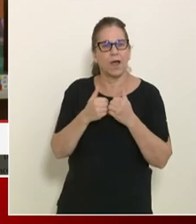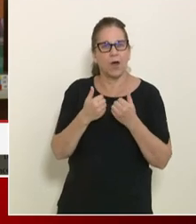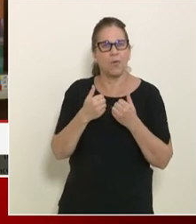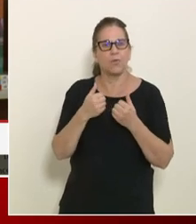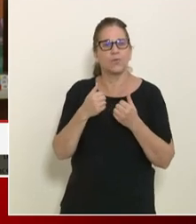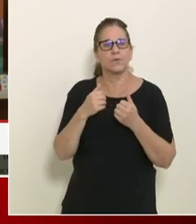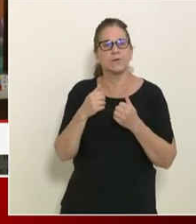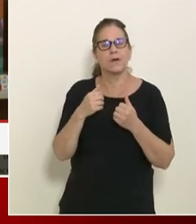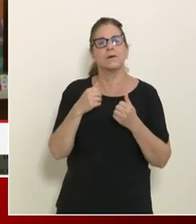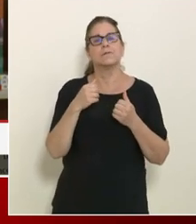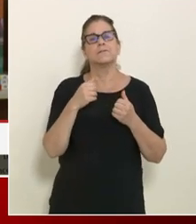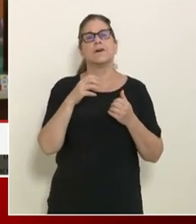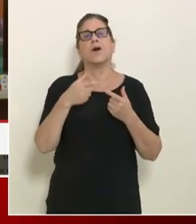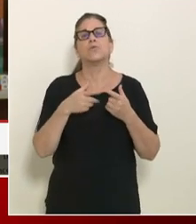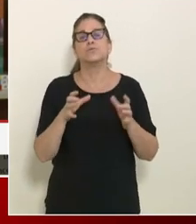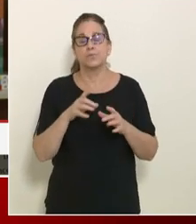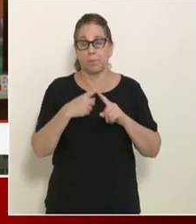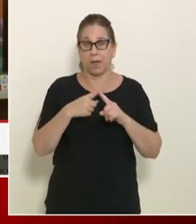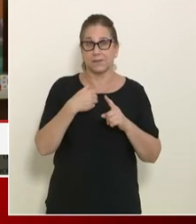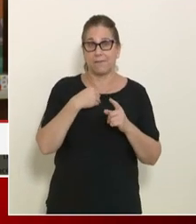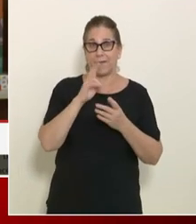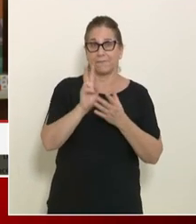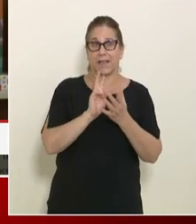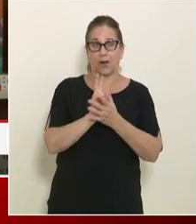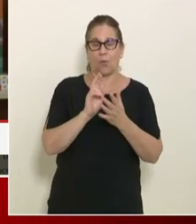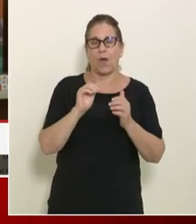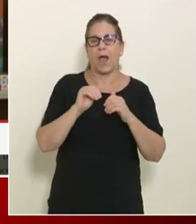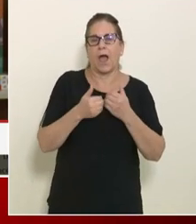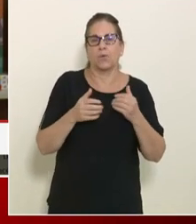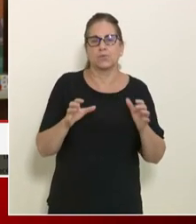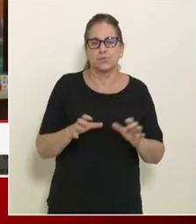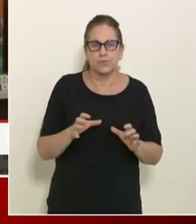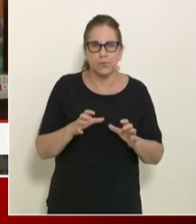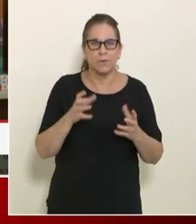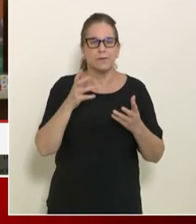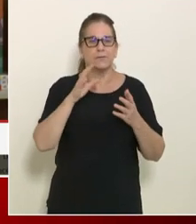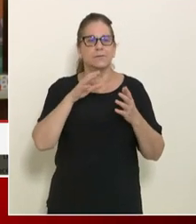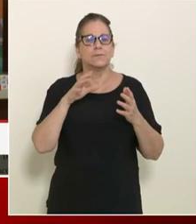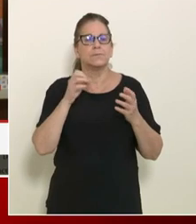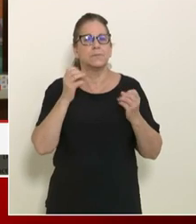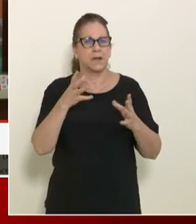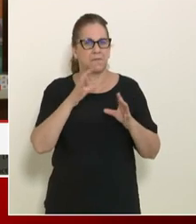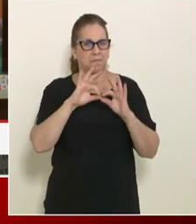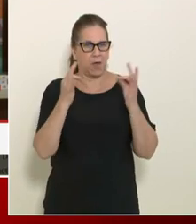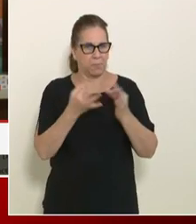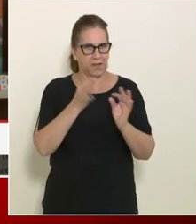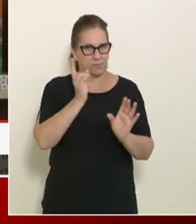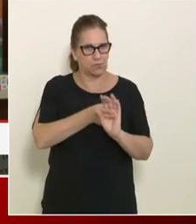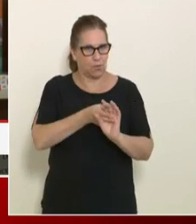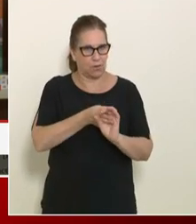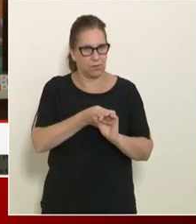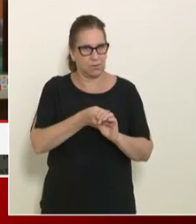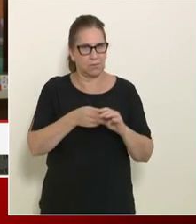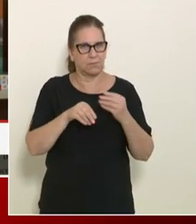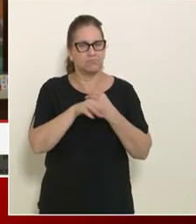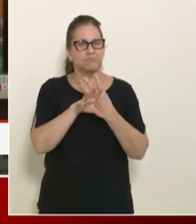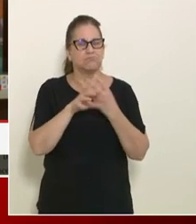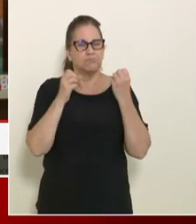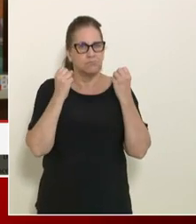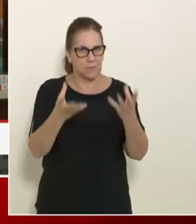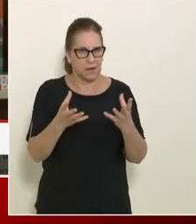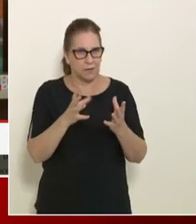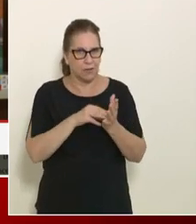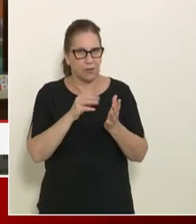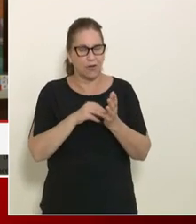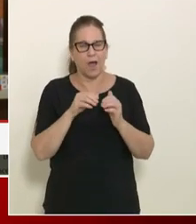log in accordingly. And we've had tremendous participation in our family sessions via our Parent University, which